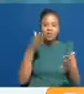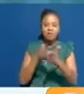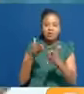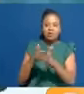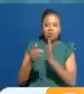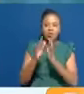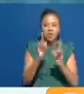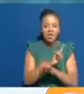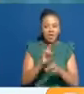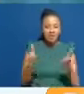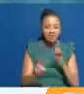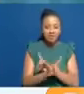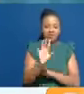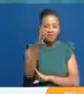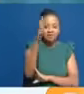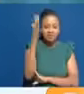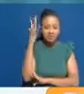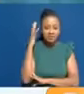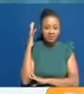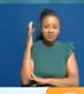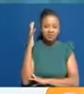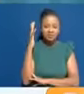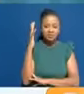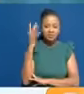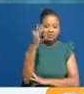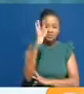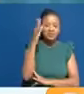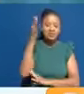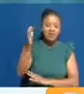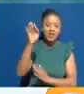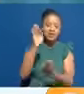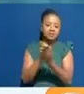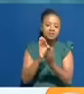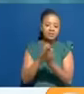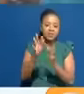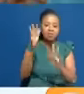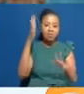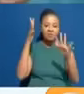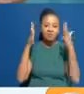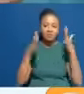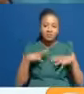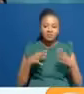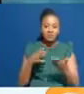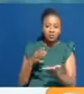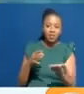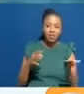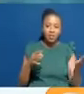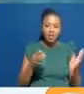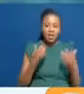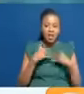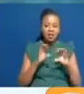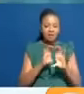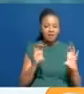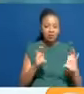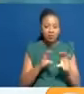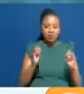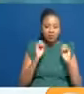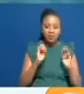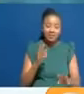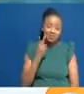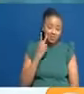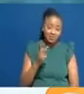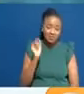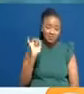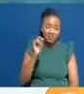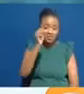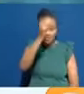forest ikapotea. Sasa miti inaoza huko kwa msitu, watu wanaangaika pande hii, hawana mbao. Unaona ile ujinga iko